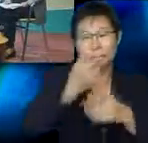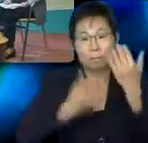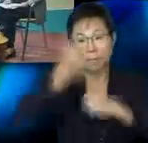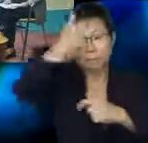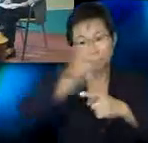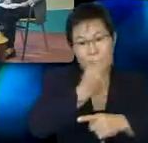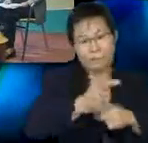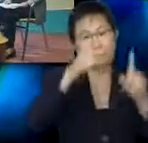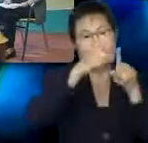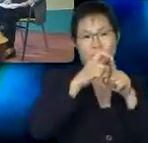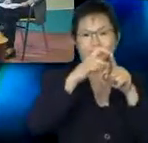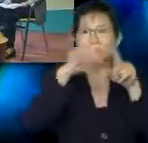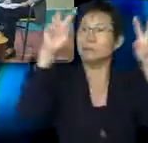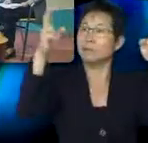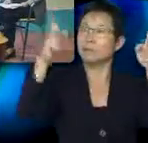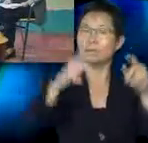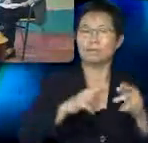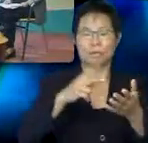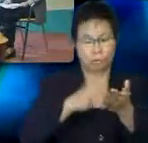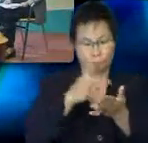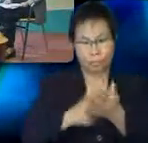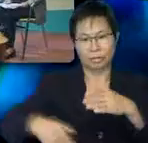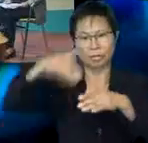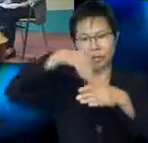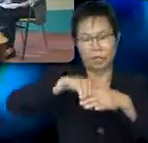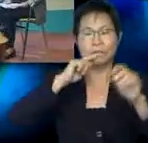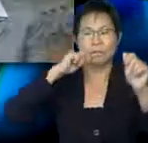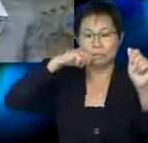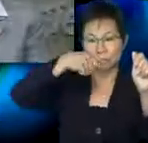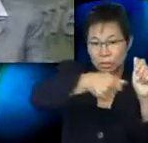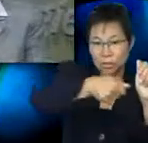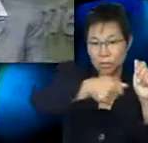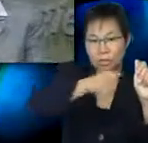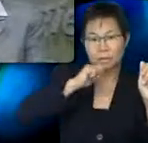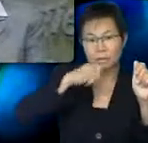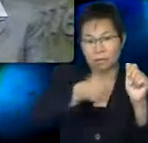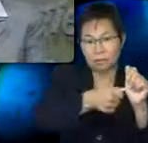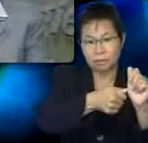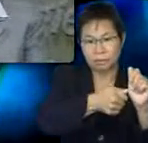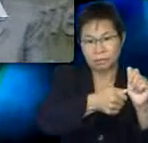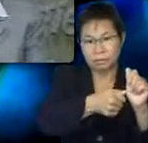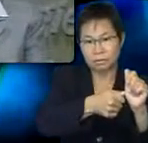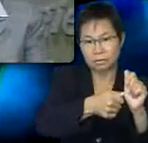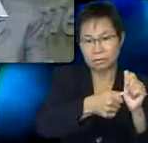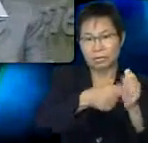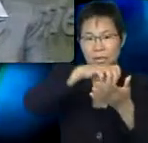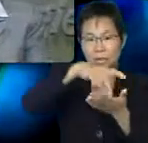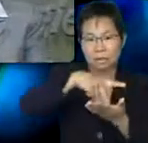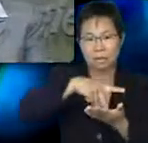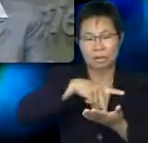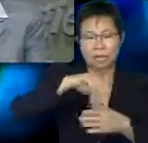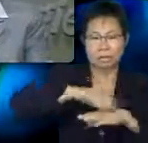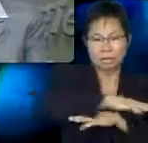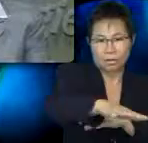practice, the term refers to the instructional, the effective,